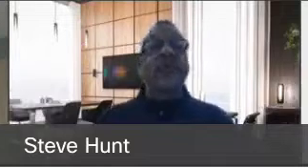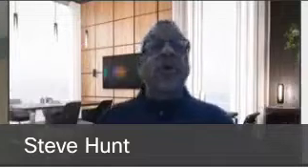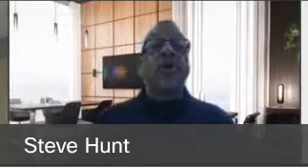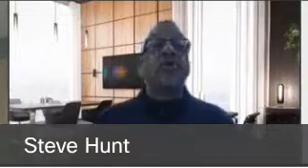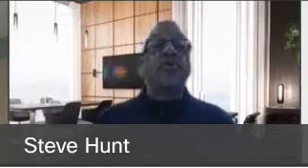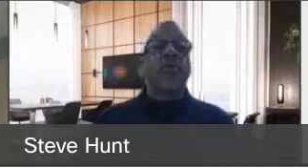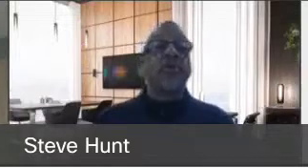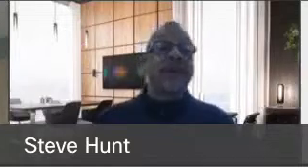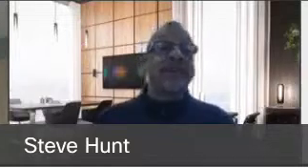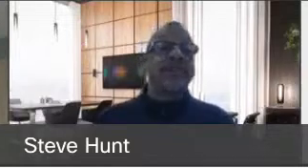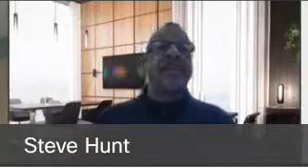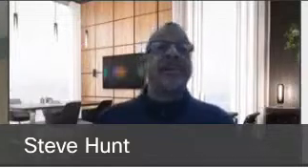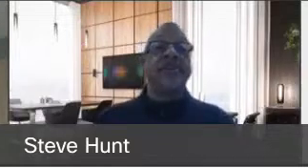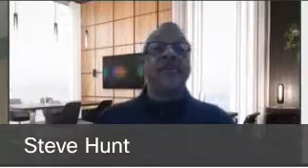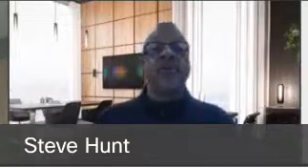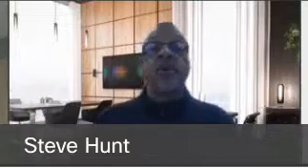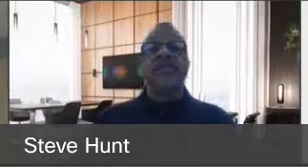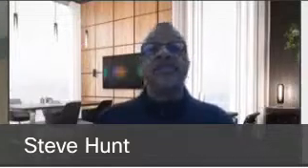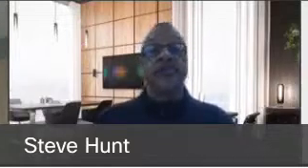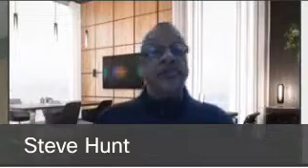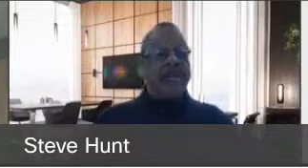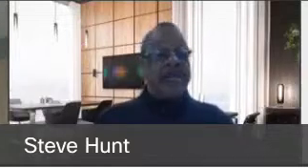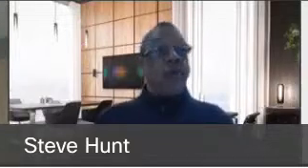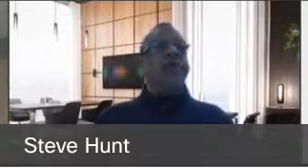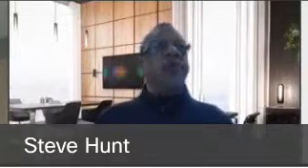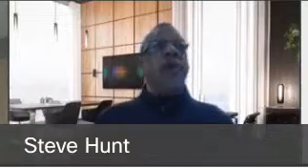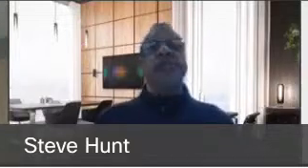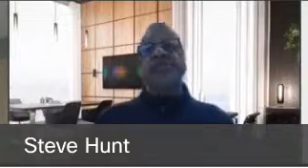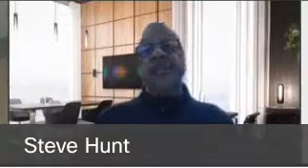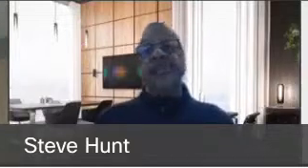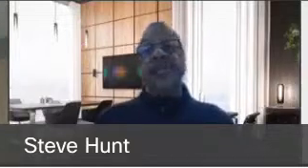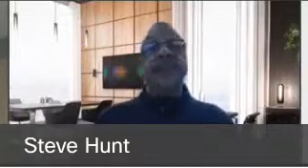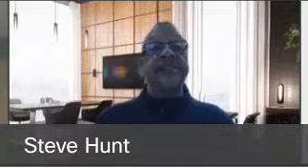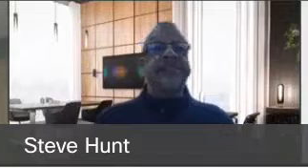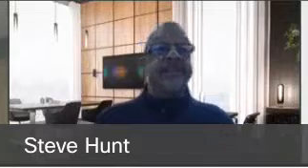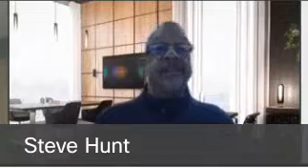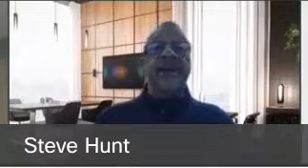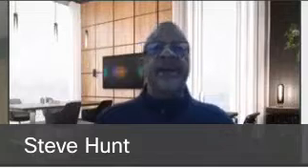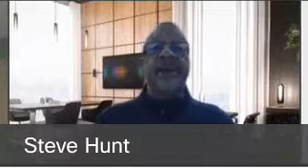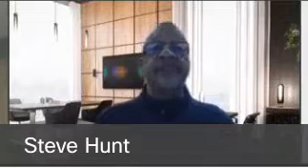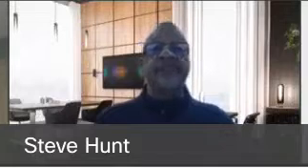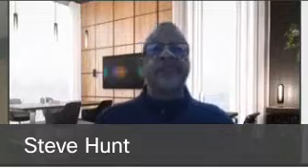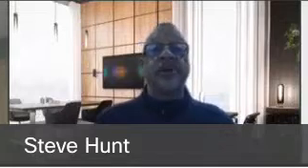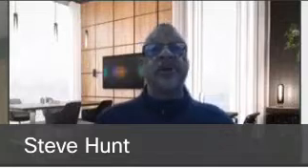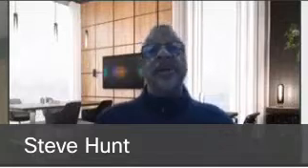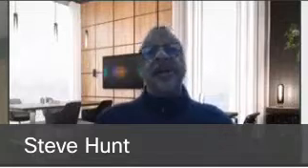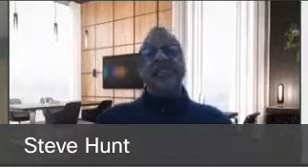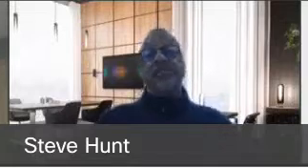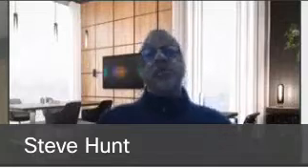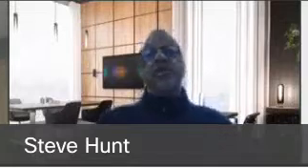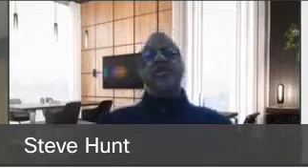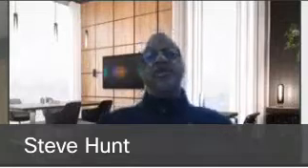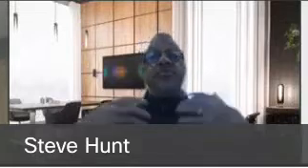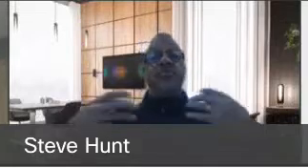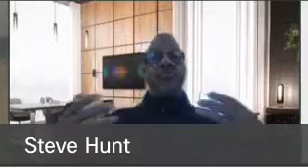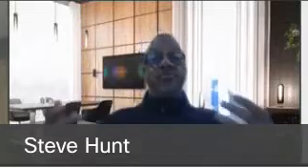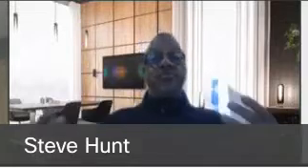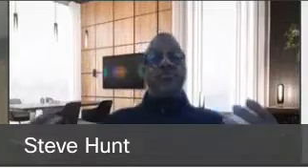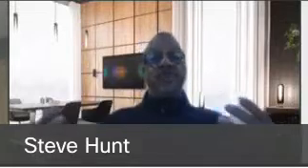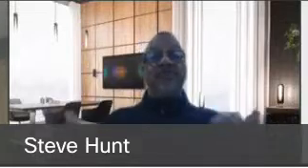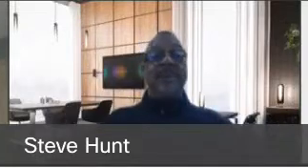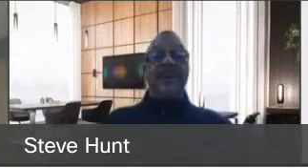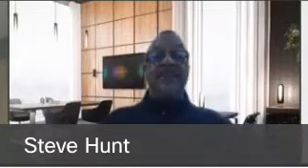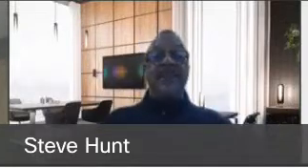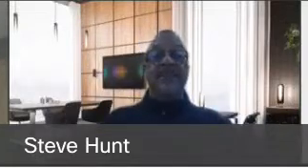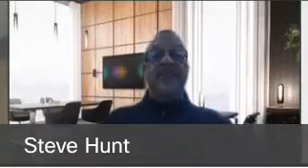context will be part of the report, the message that we wanted to, or we want to send to the county executive, county council. So just wanted to